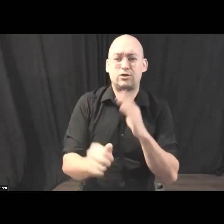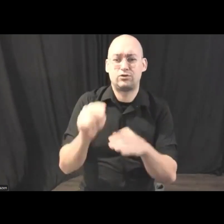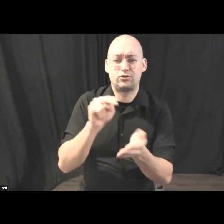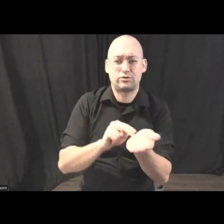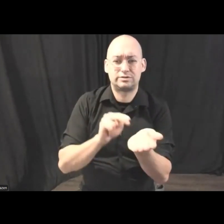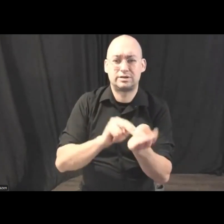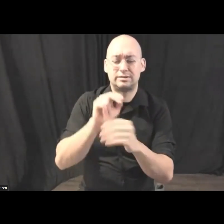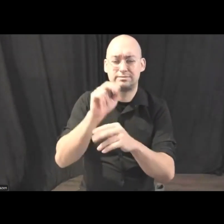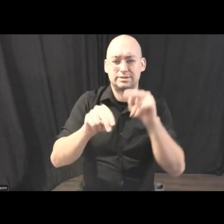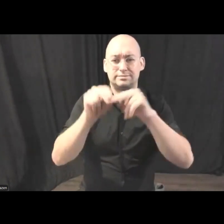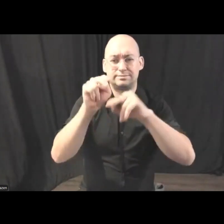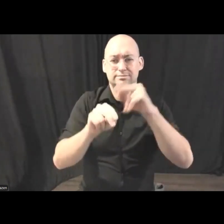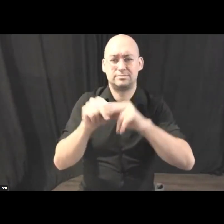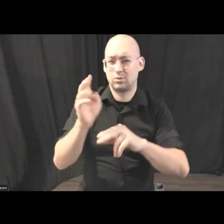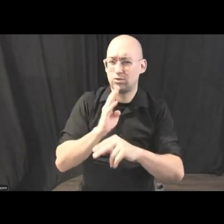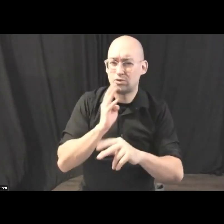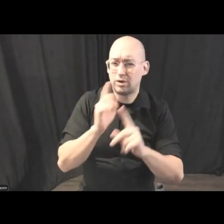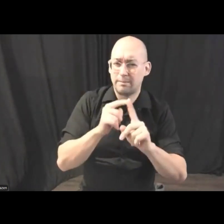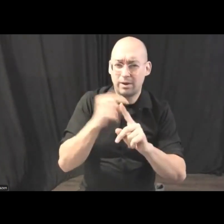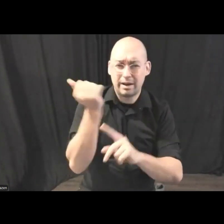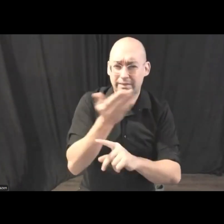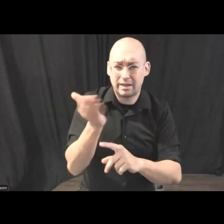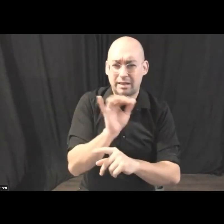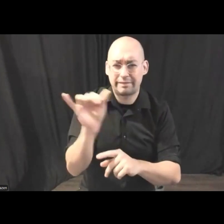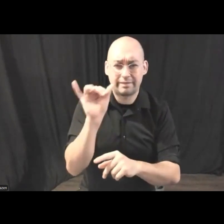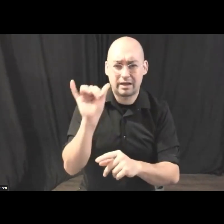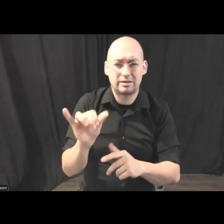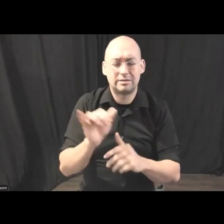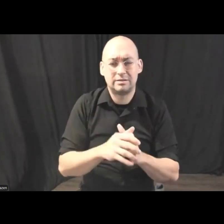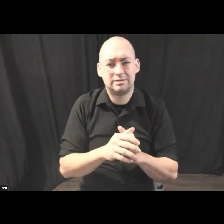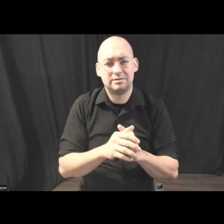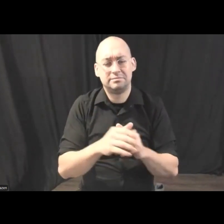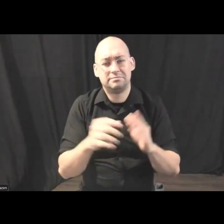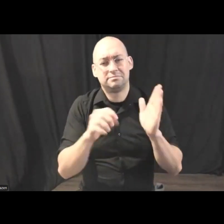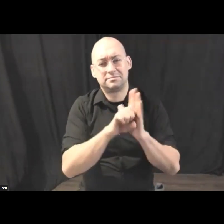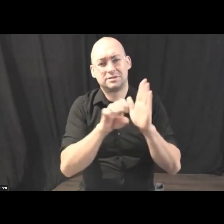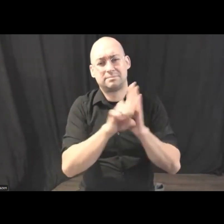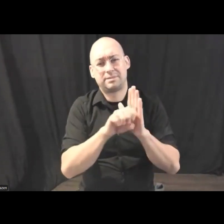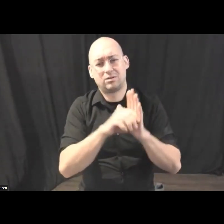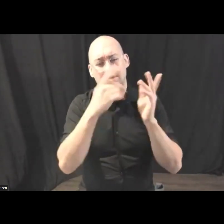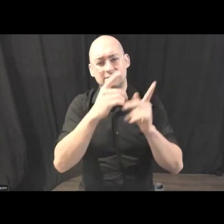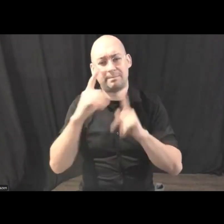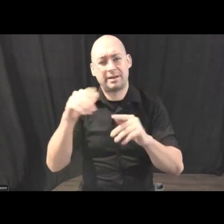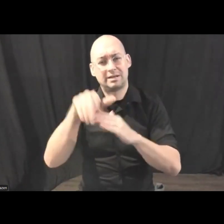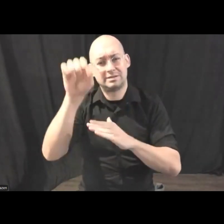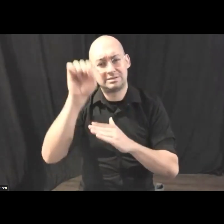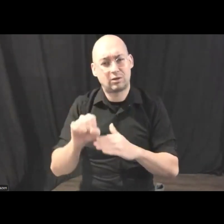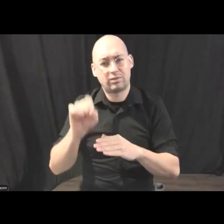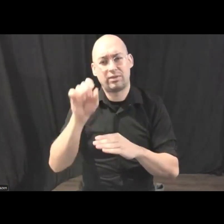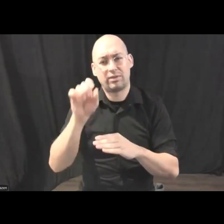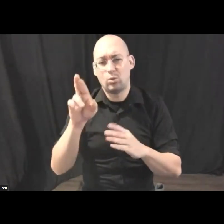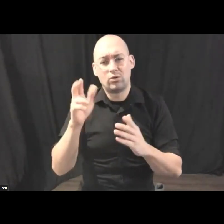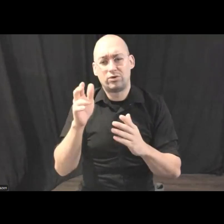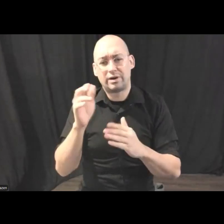through. Are we talking about anything like that in the context of what's happening in the South, or is there